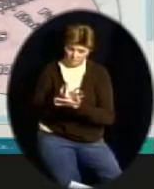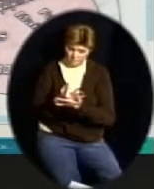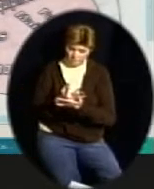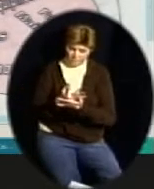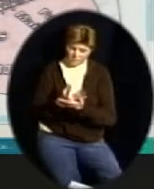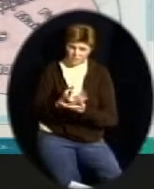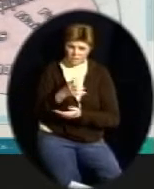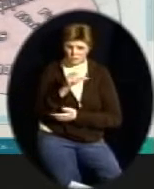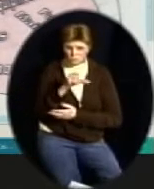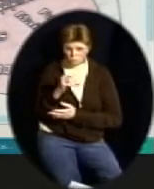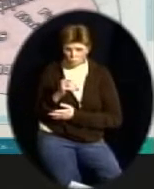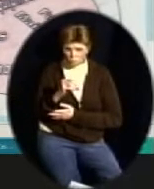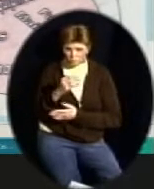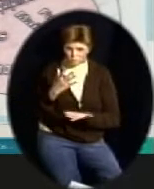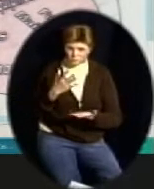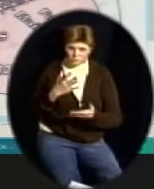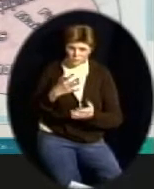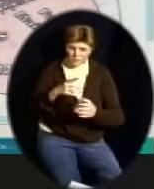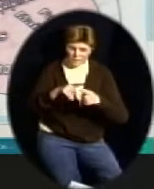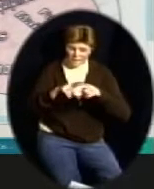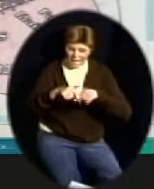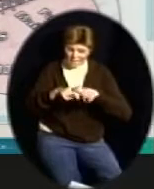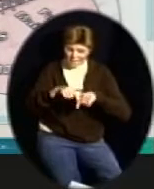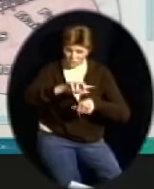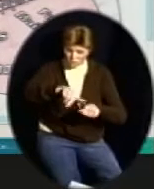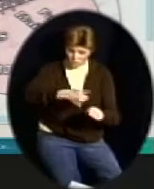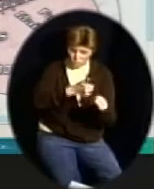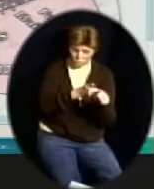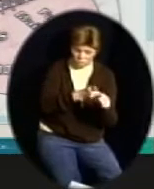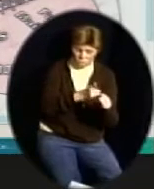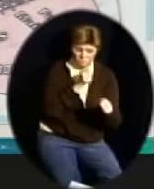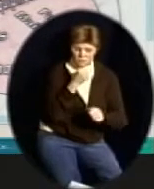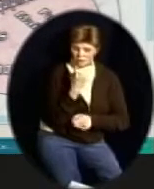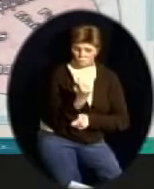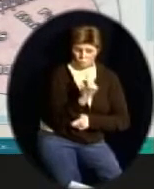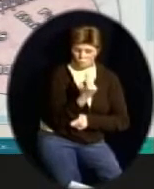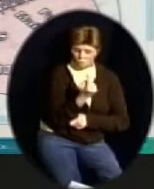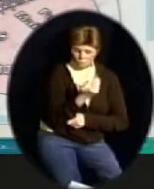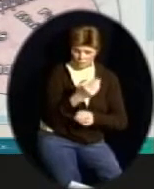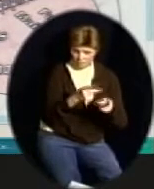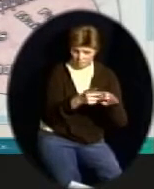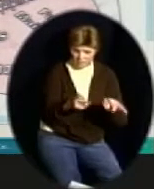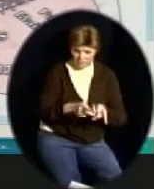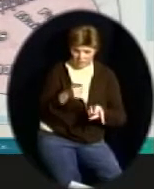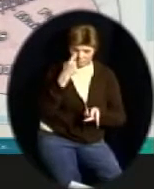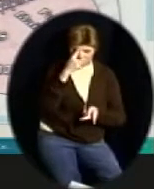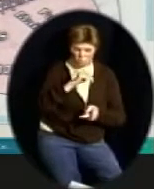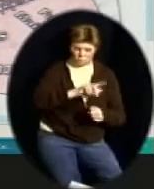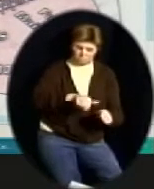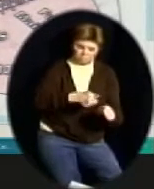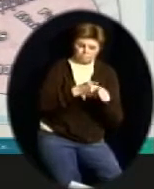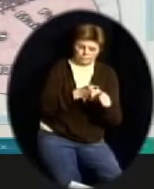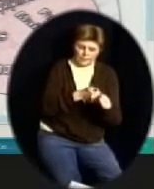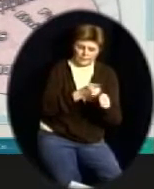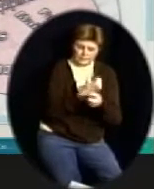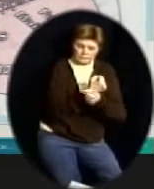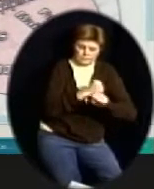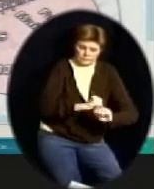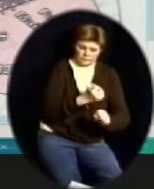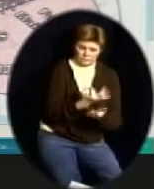looked at as the only place for reserves in the dependent funds. It's just one